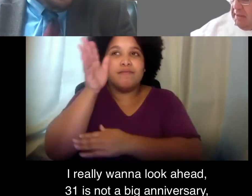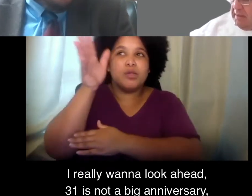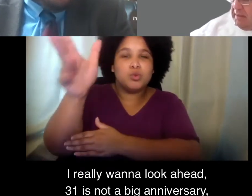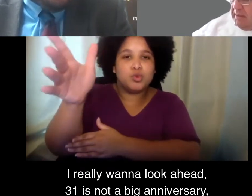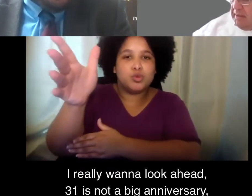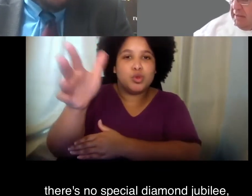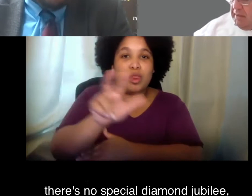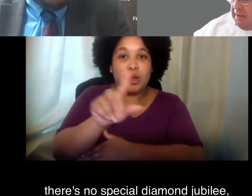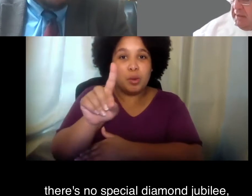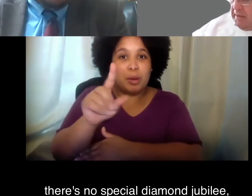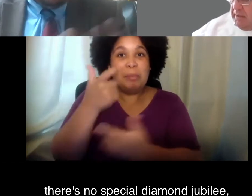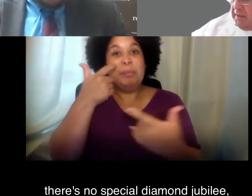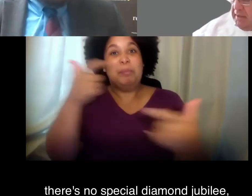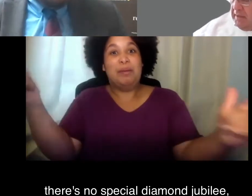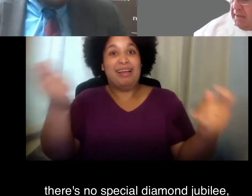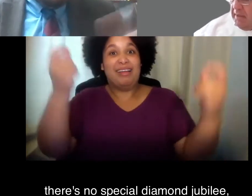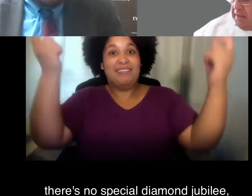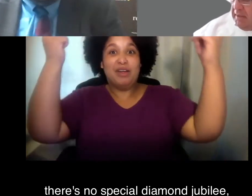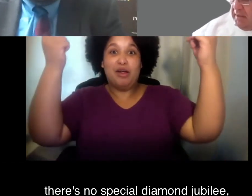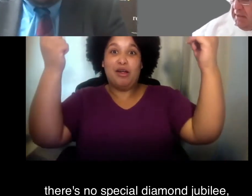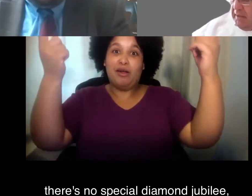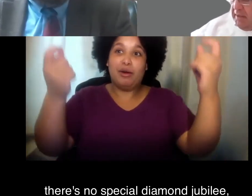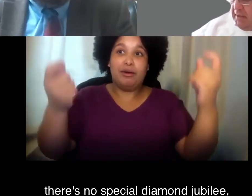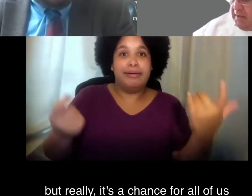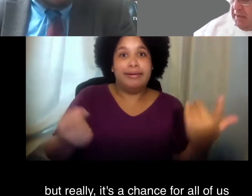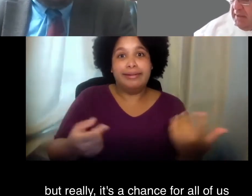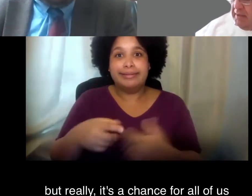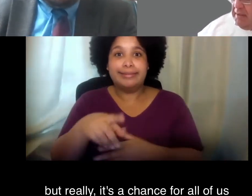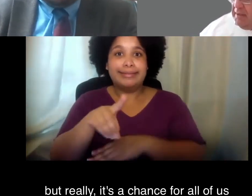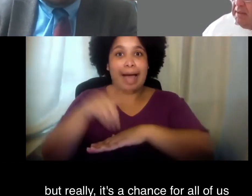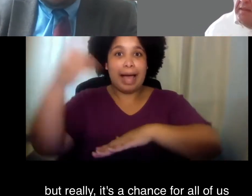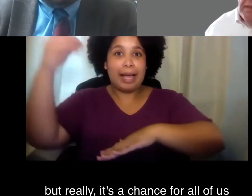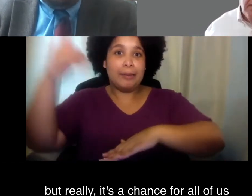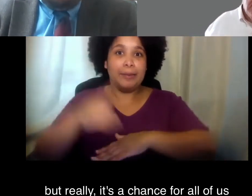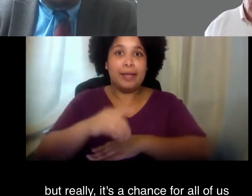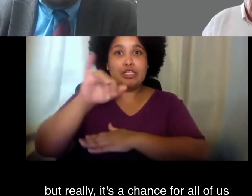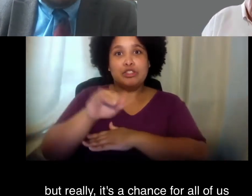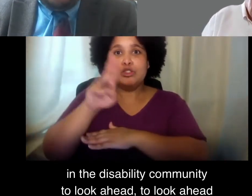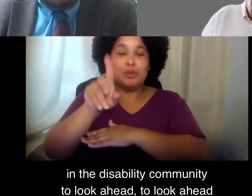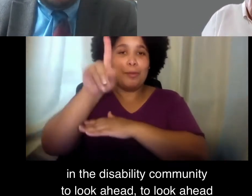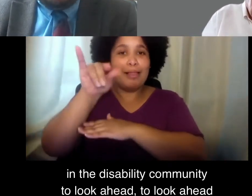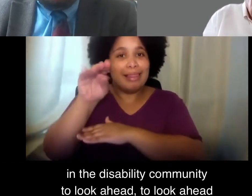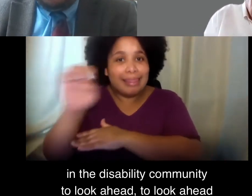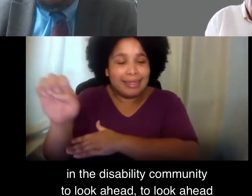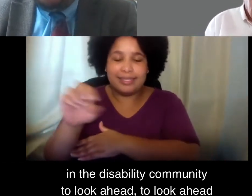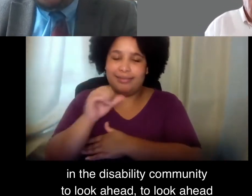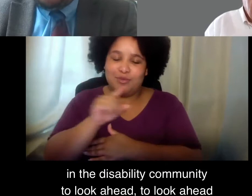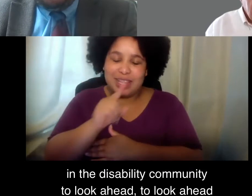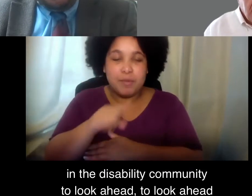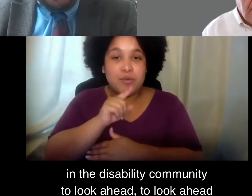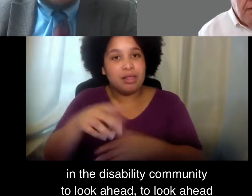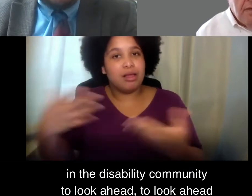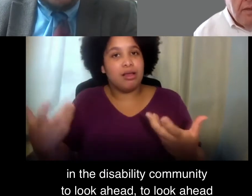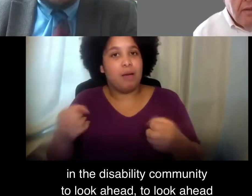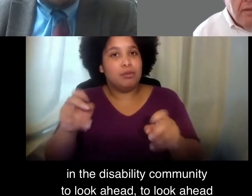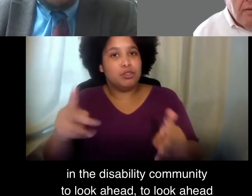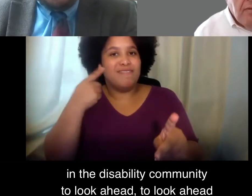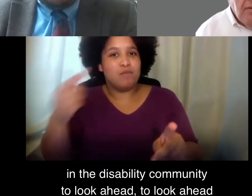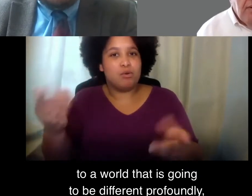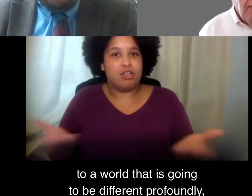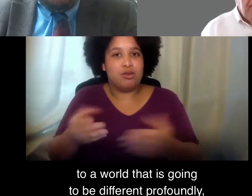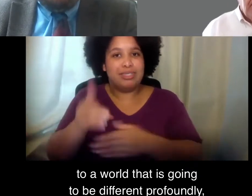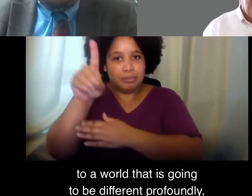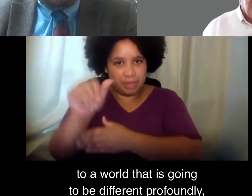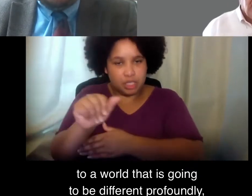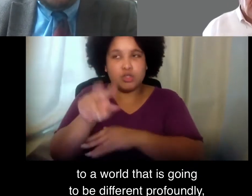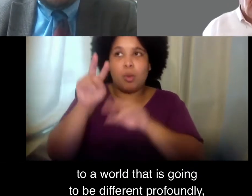big anniversary. There's no special diamond jubilee, but really, it's a chance for all of us in the disability community to look ahead